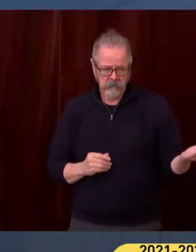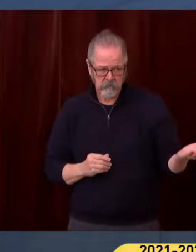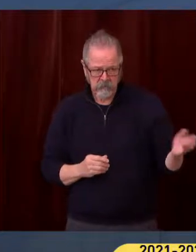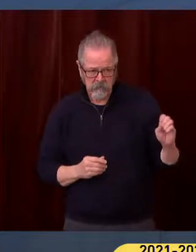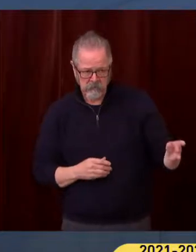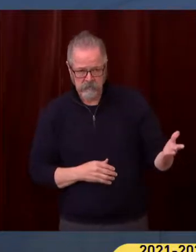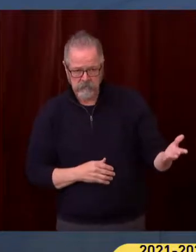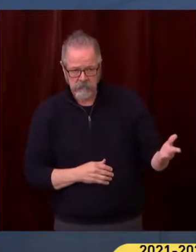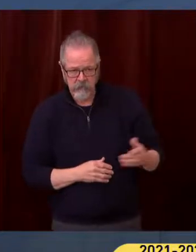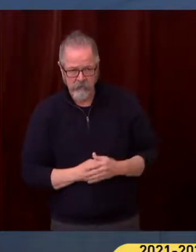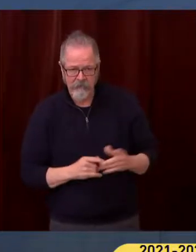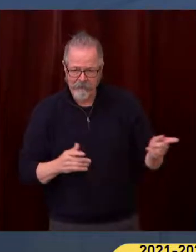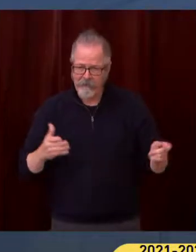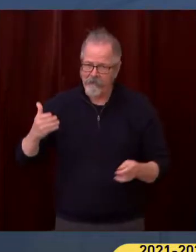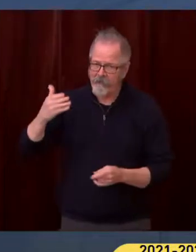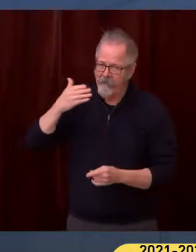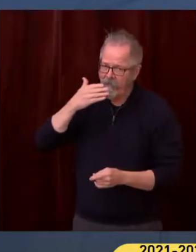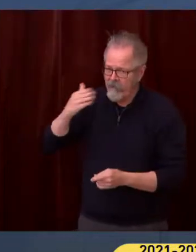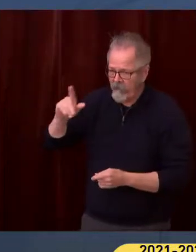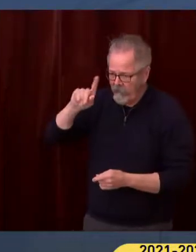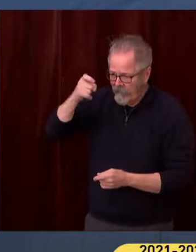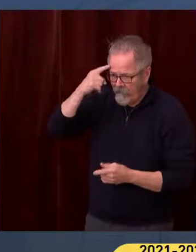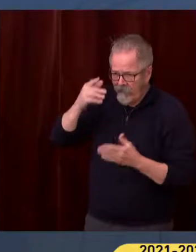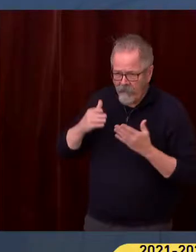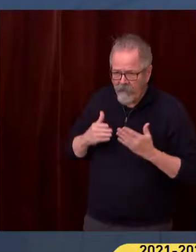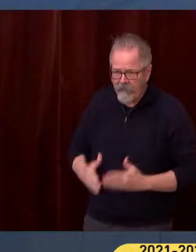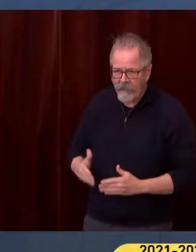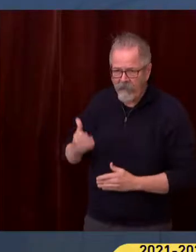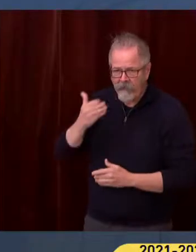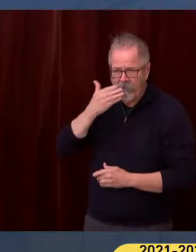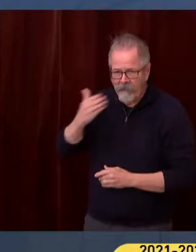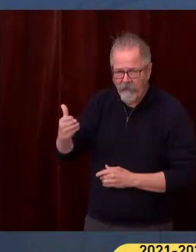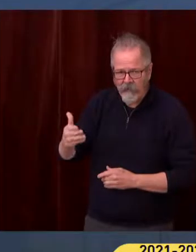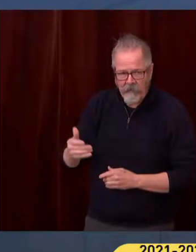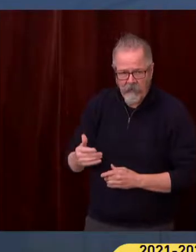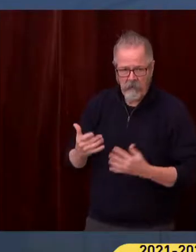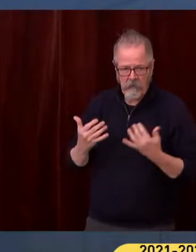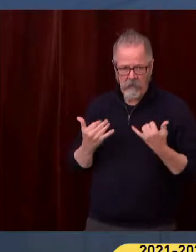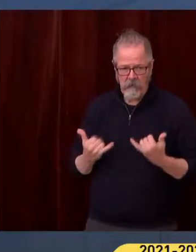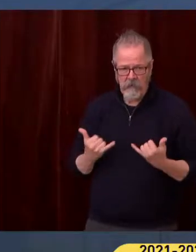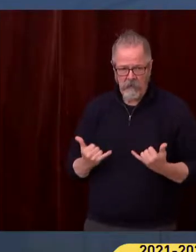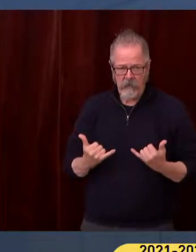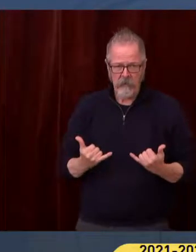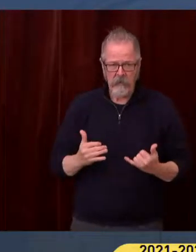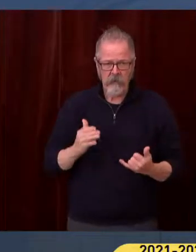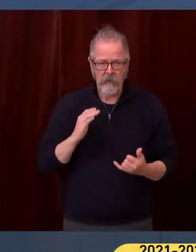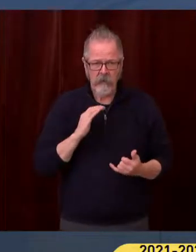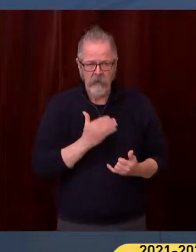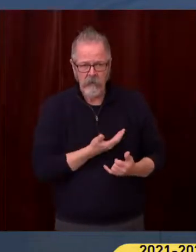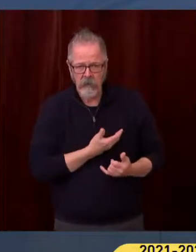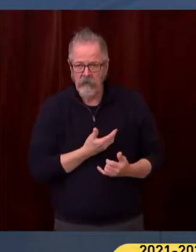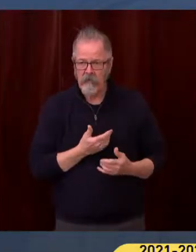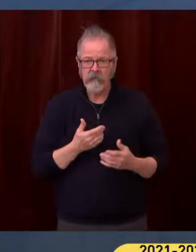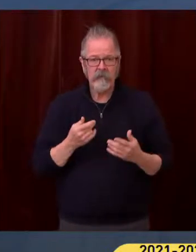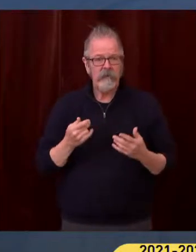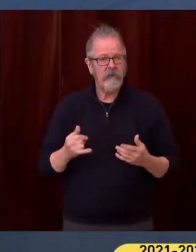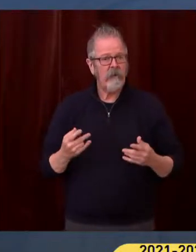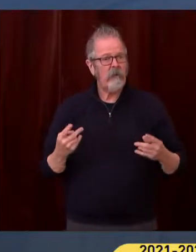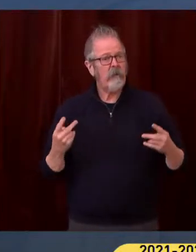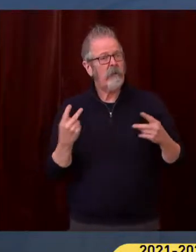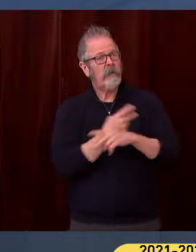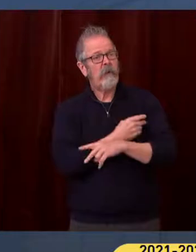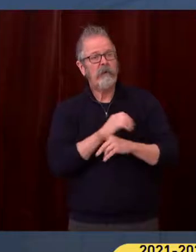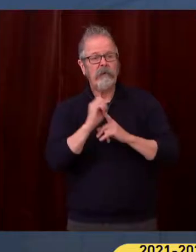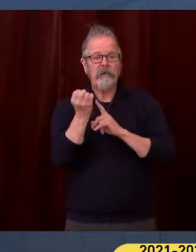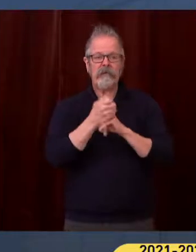are contributing the greatest amount to the climate pollution problems that the governor described that are exacerbating extreme weather